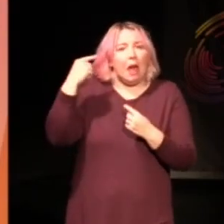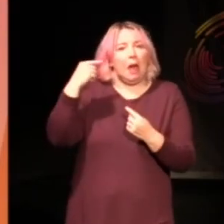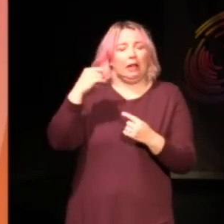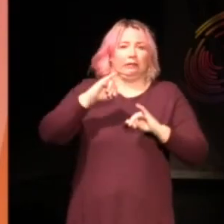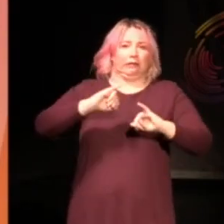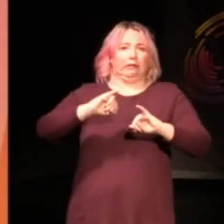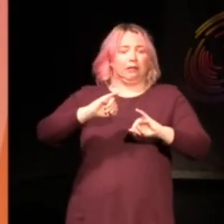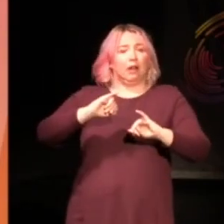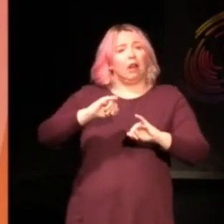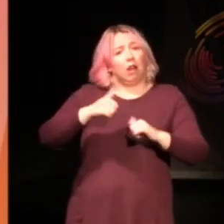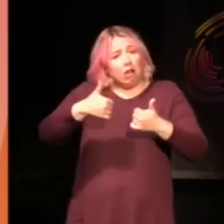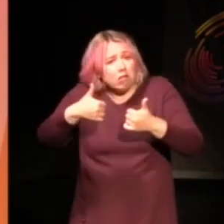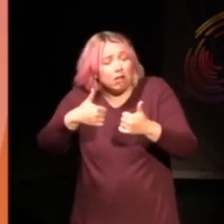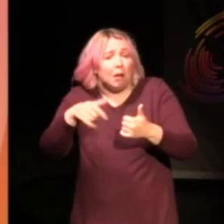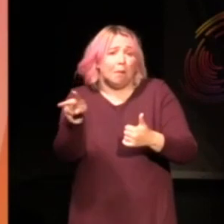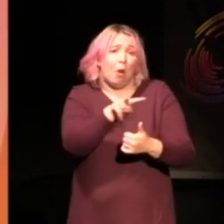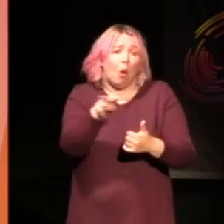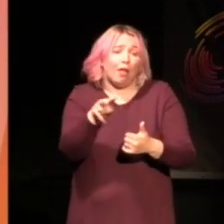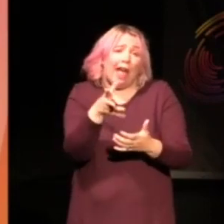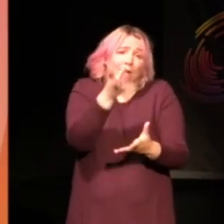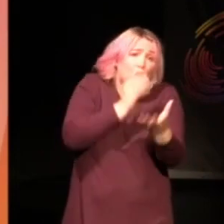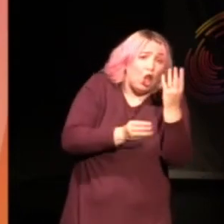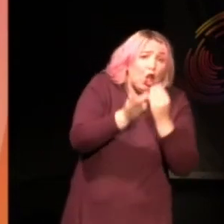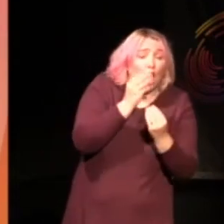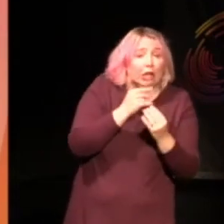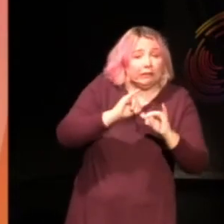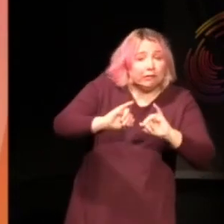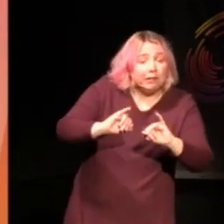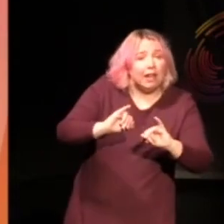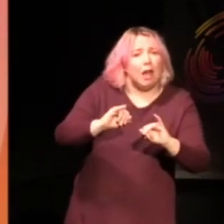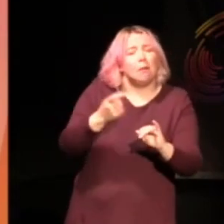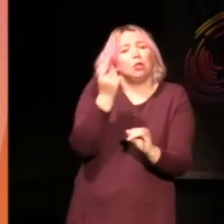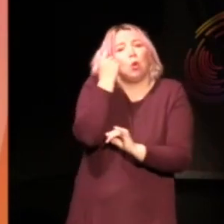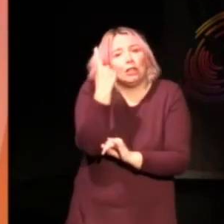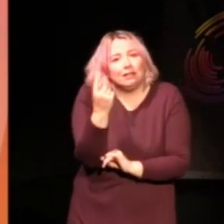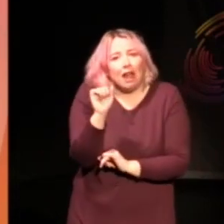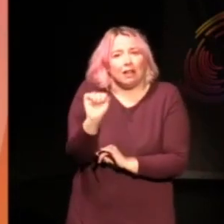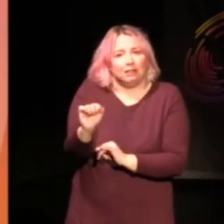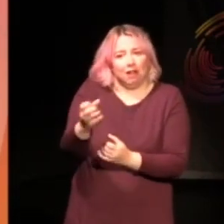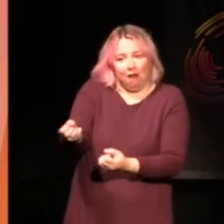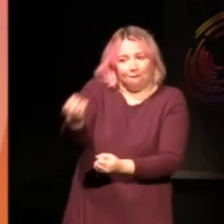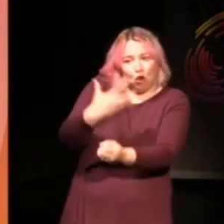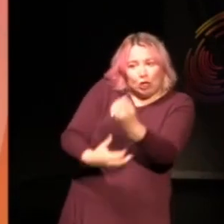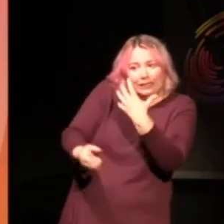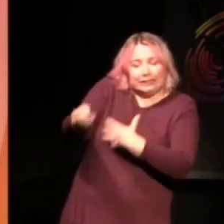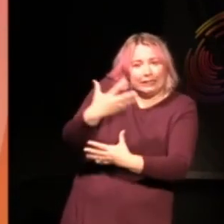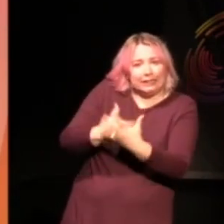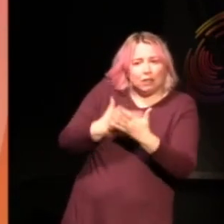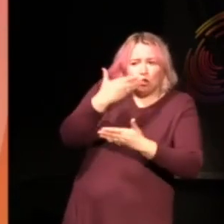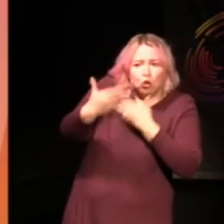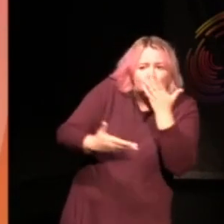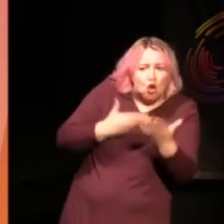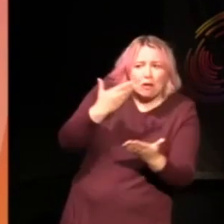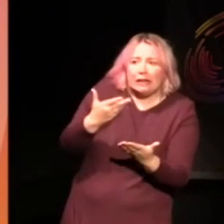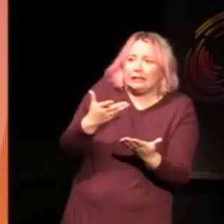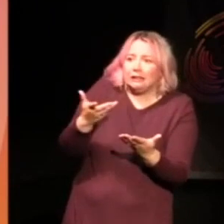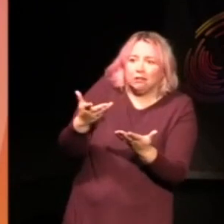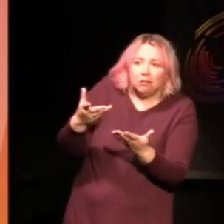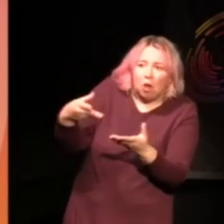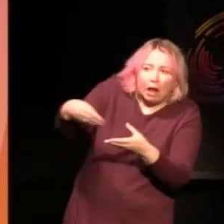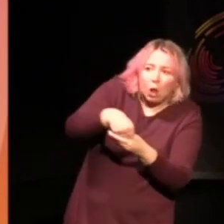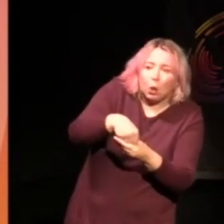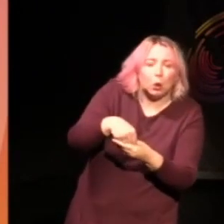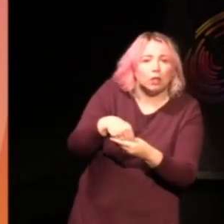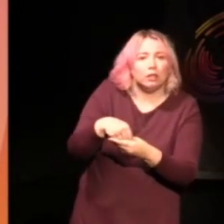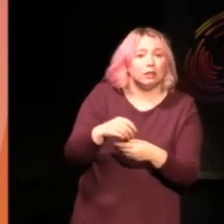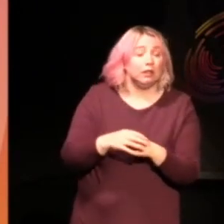past, but also to understand what are the voices and stories that are not included in the main narrative. And your point about a